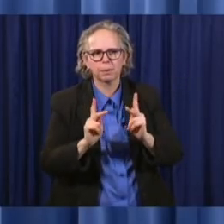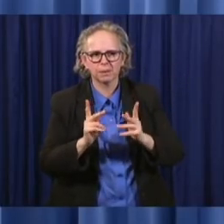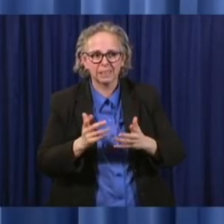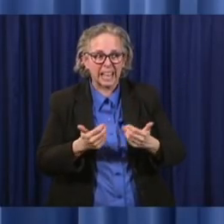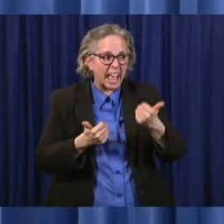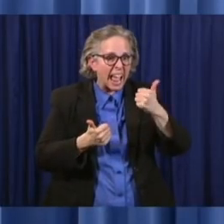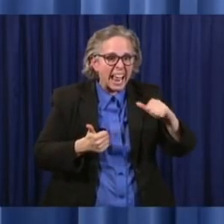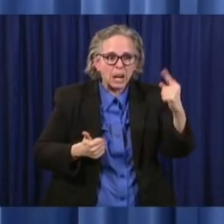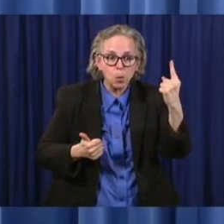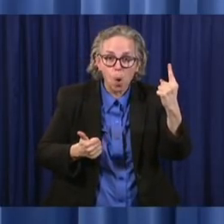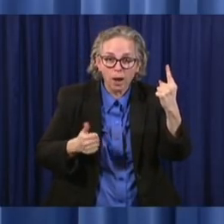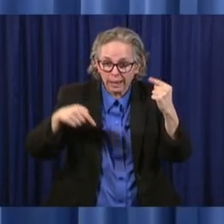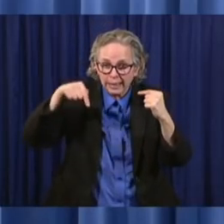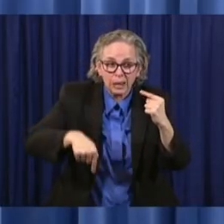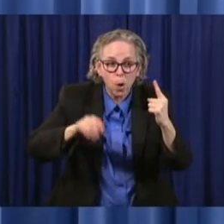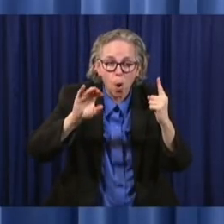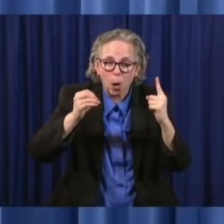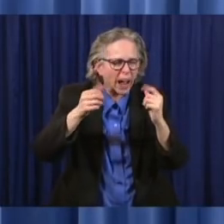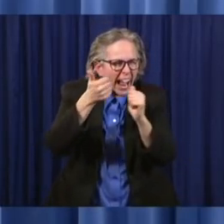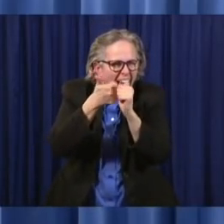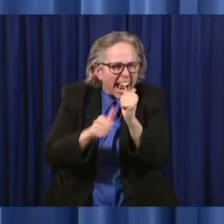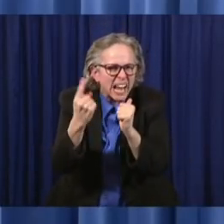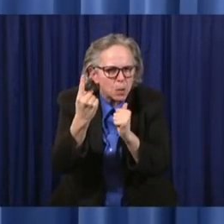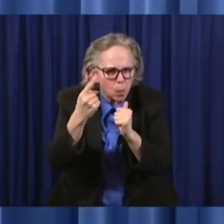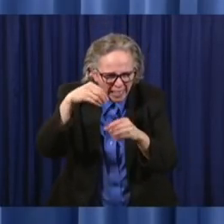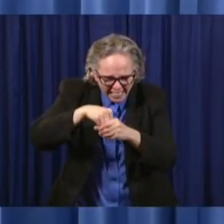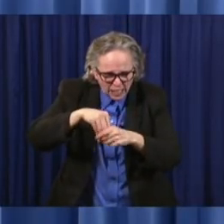Ohio could file a suit.